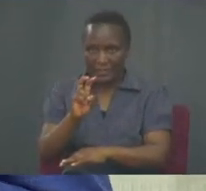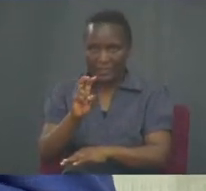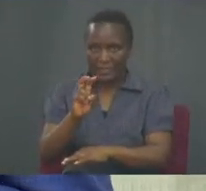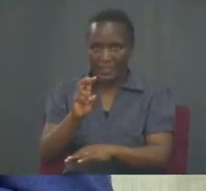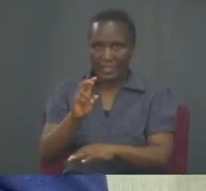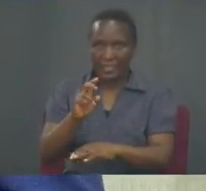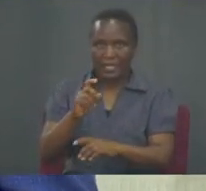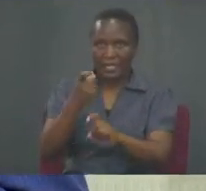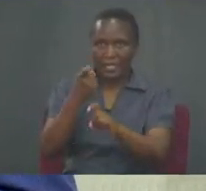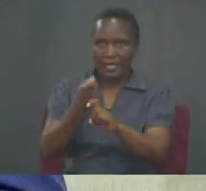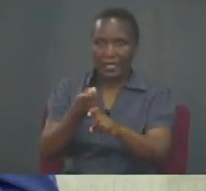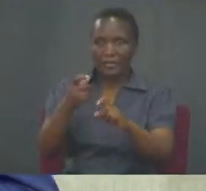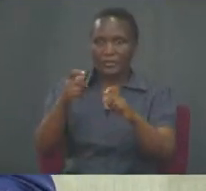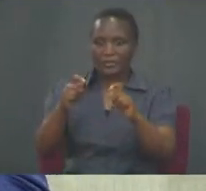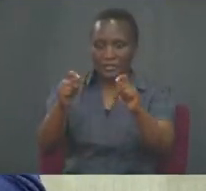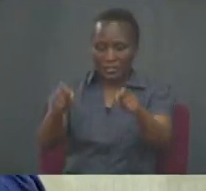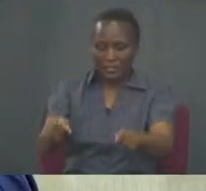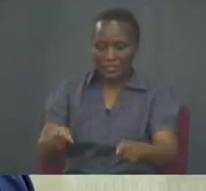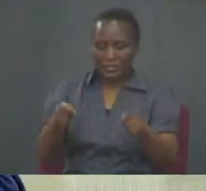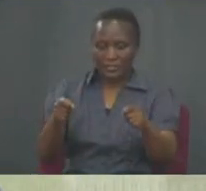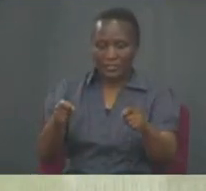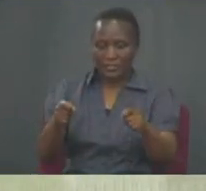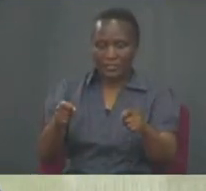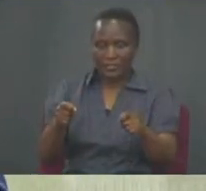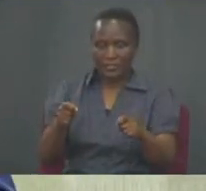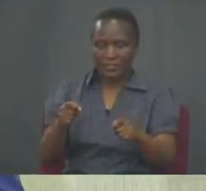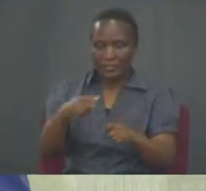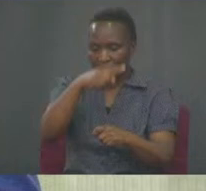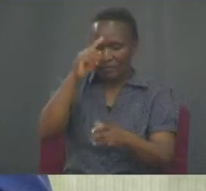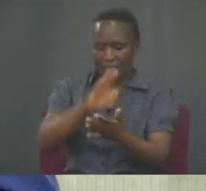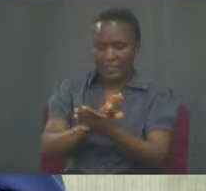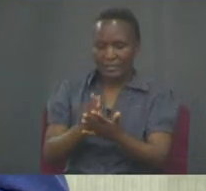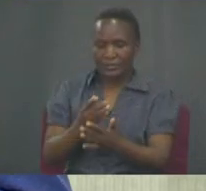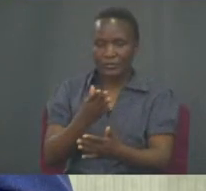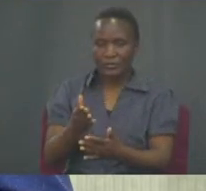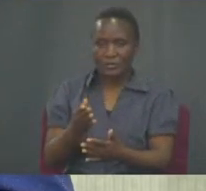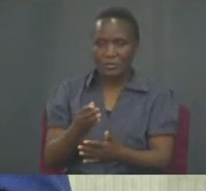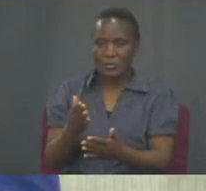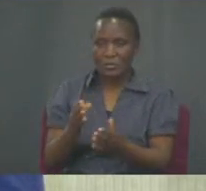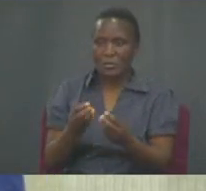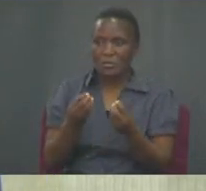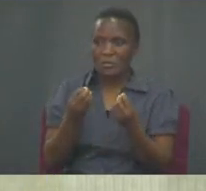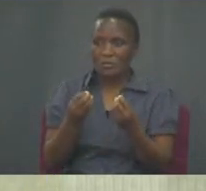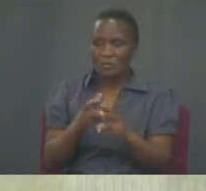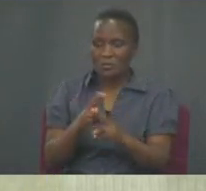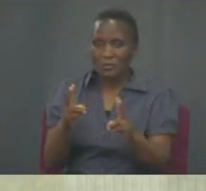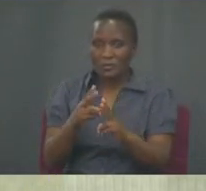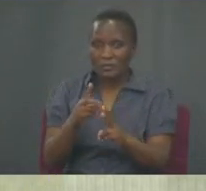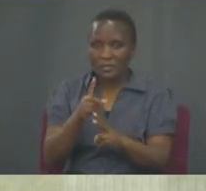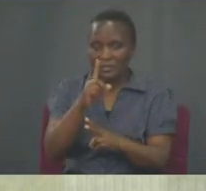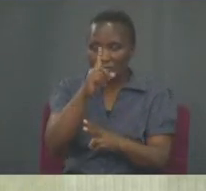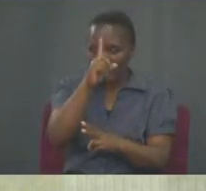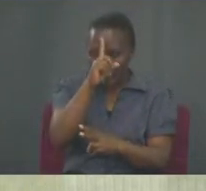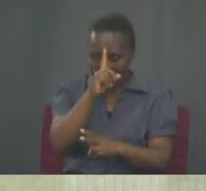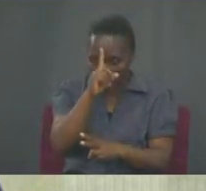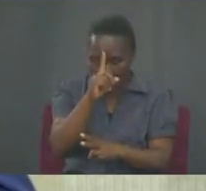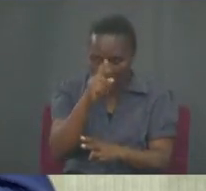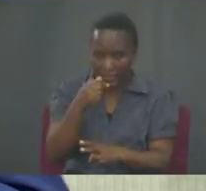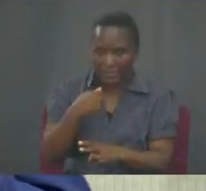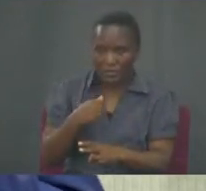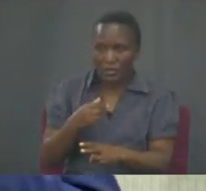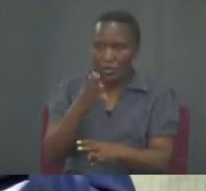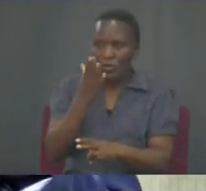of iron." Now, because some of you are too serious, I'll ask you to tell your neighbor the sermon title: "I have seen